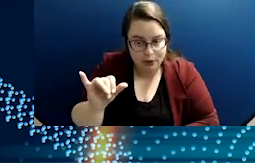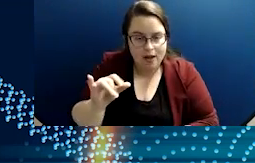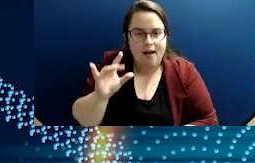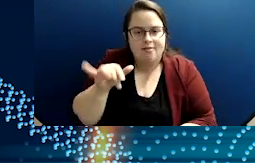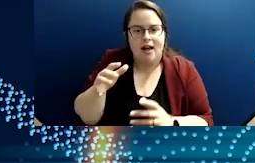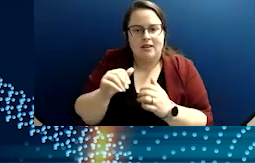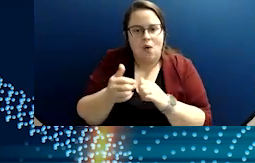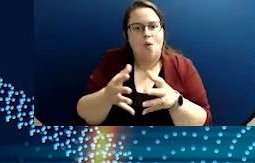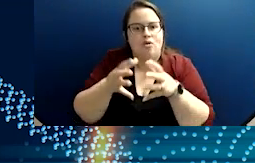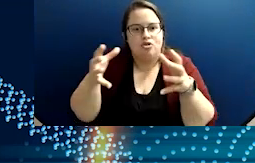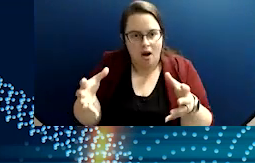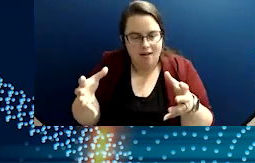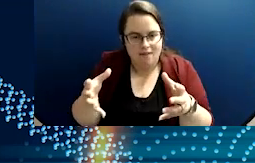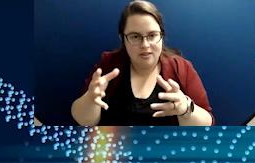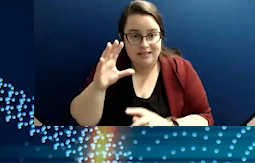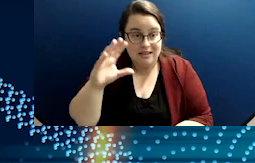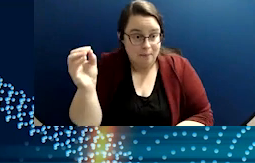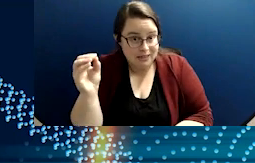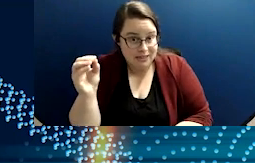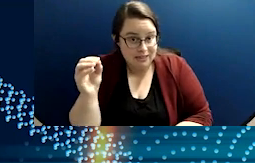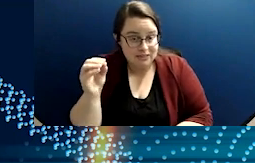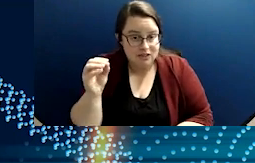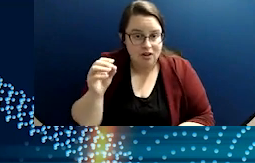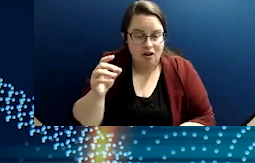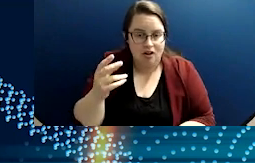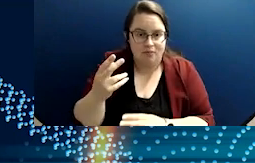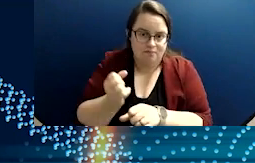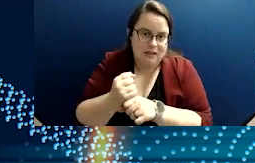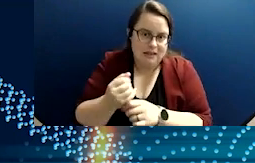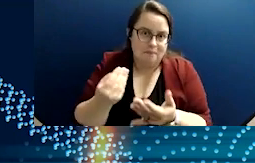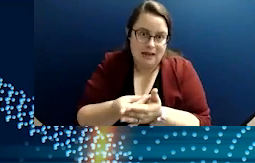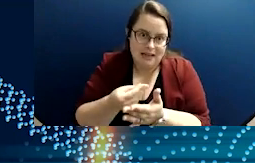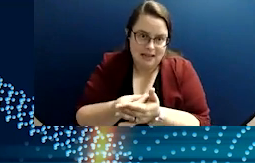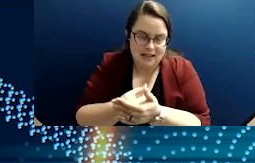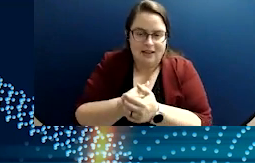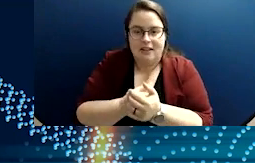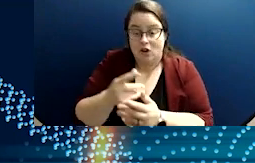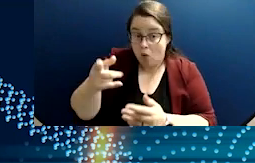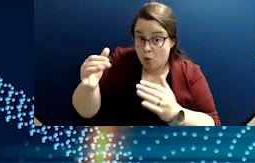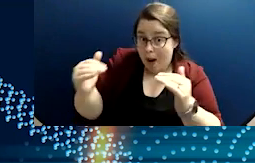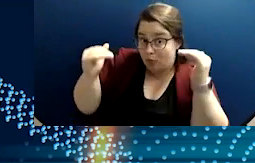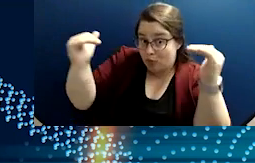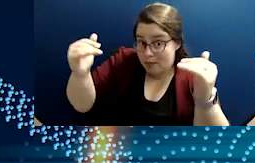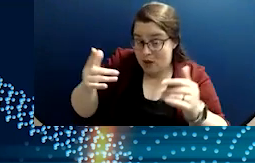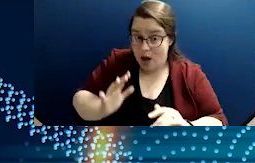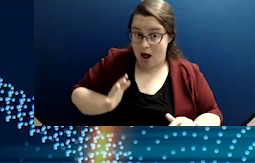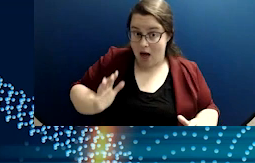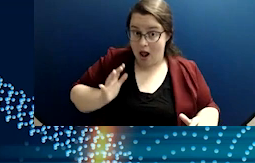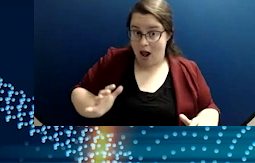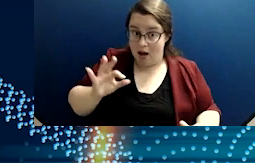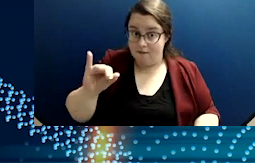of these companies are going to be making money. Okay, you know, you want the premium, you want all the